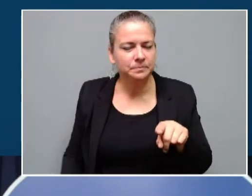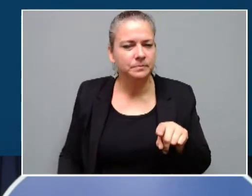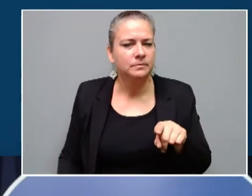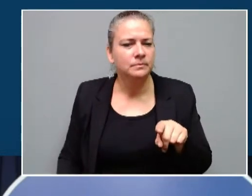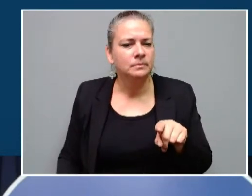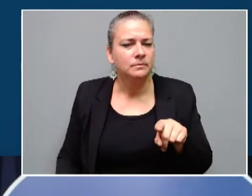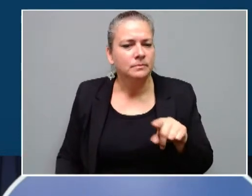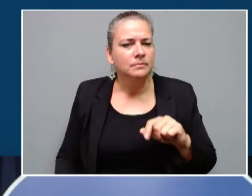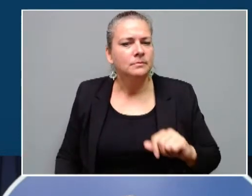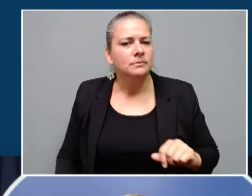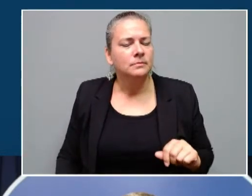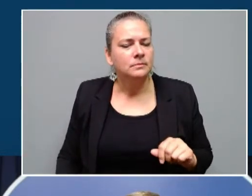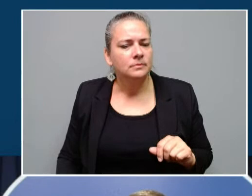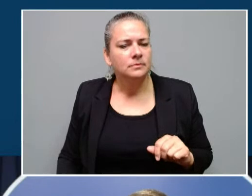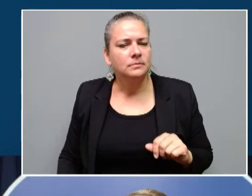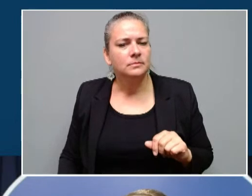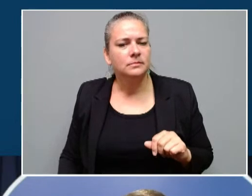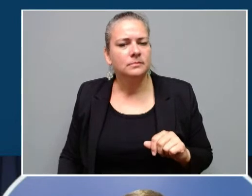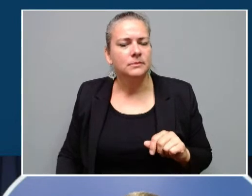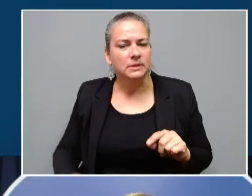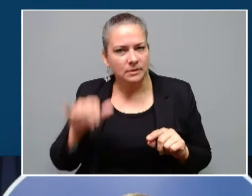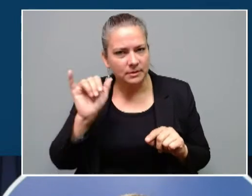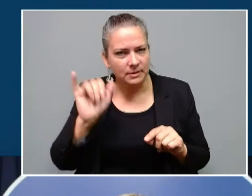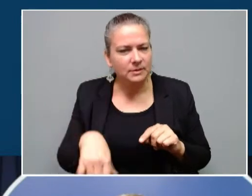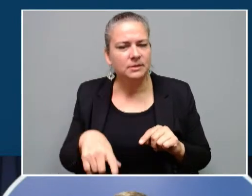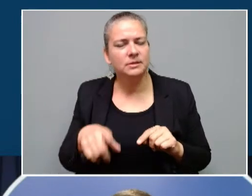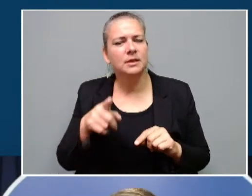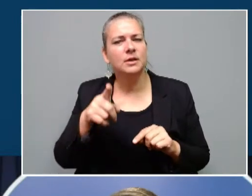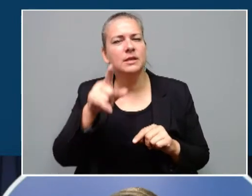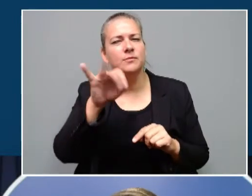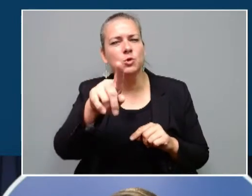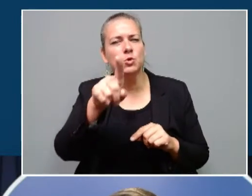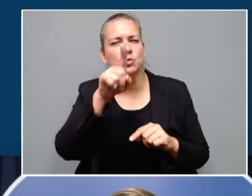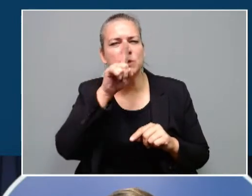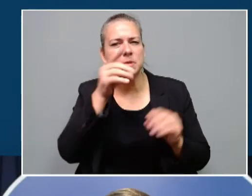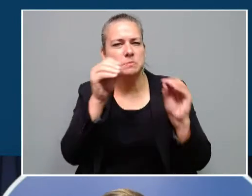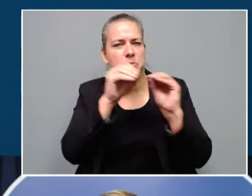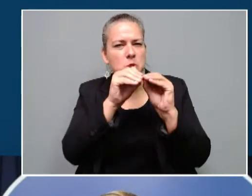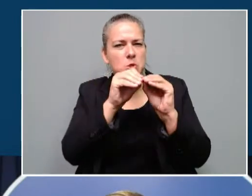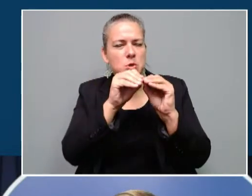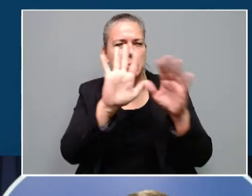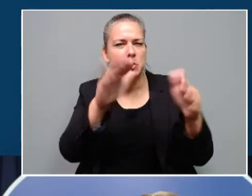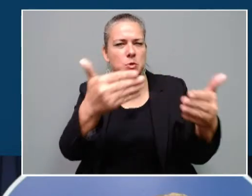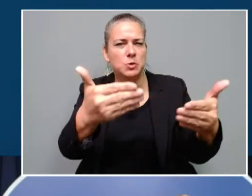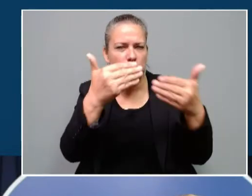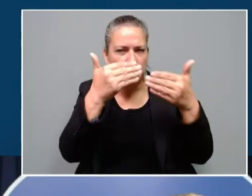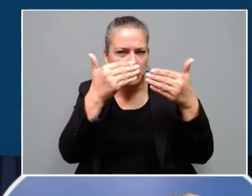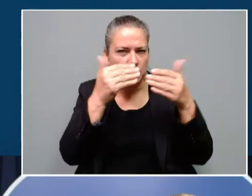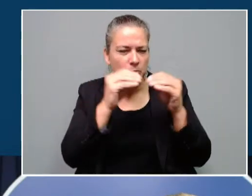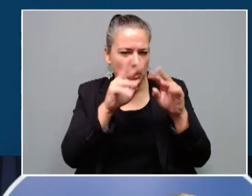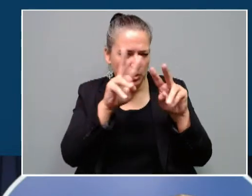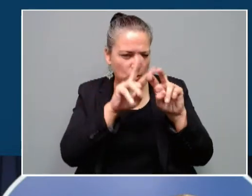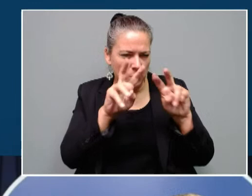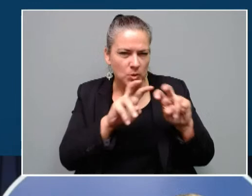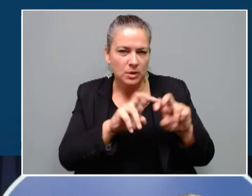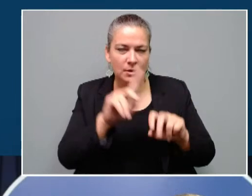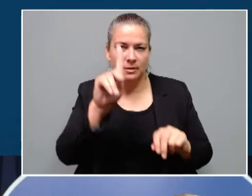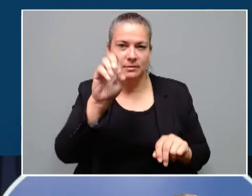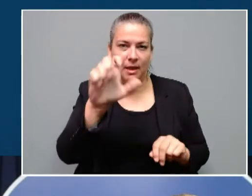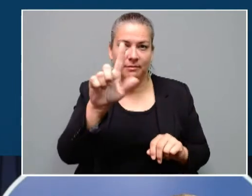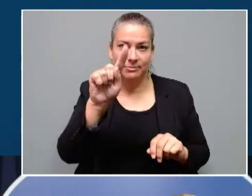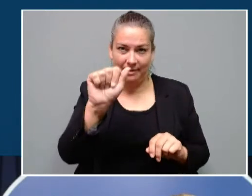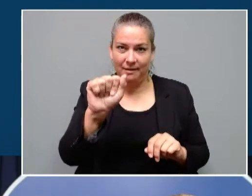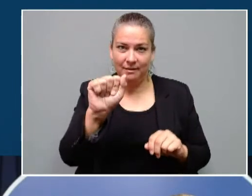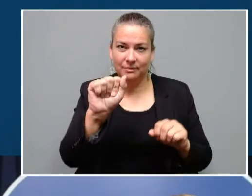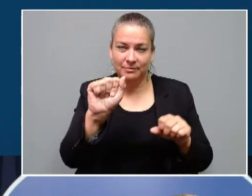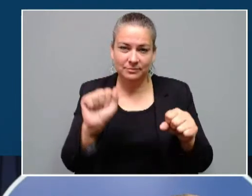way when we focus in a little closer on the Delta variant time itself, removing